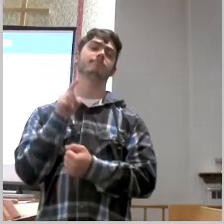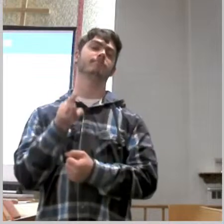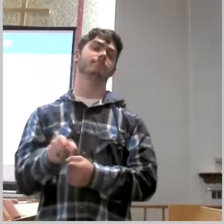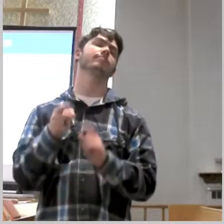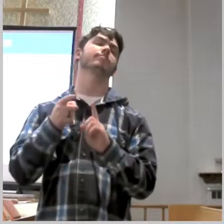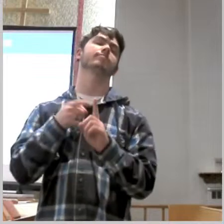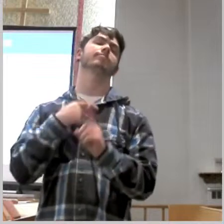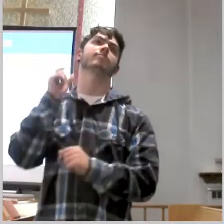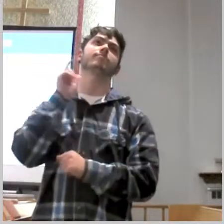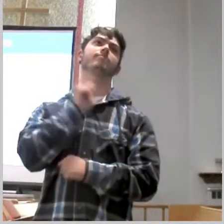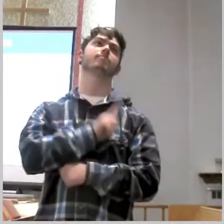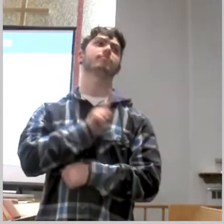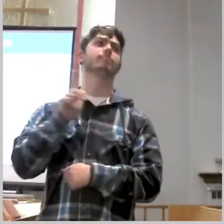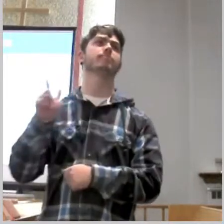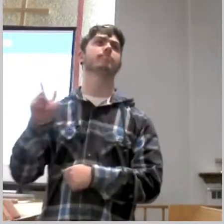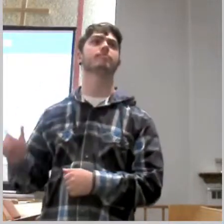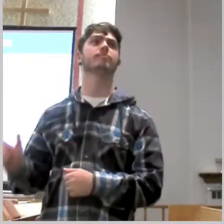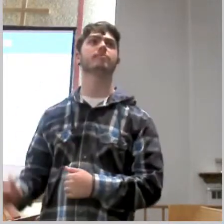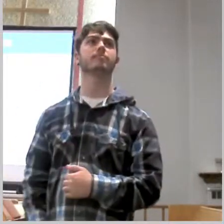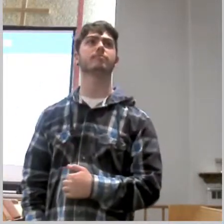the love of the